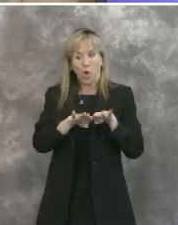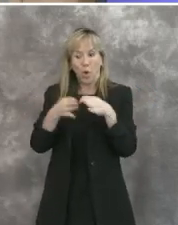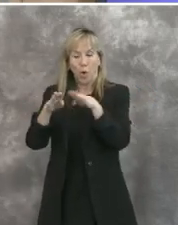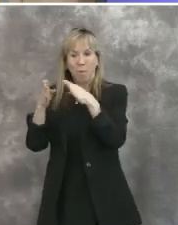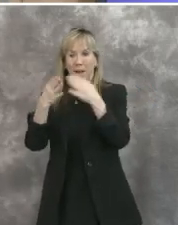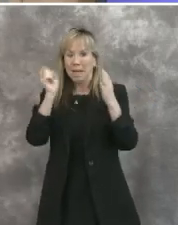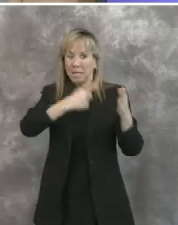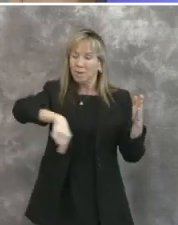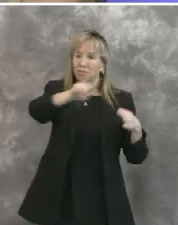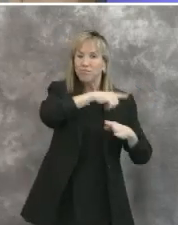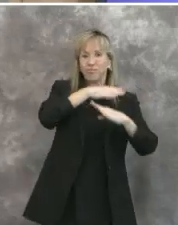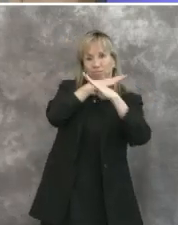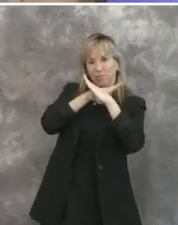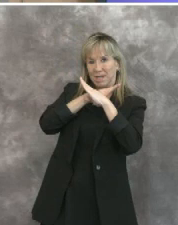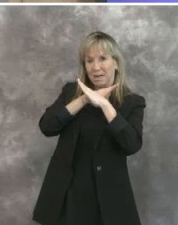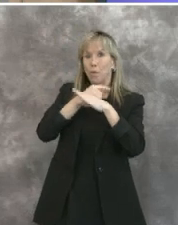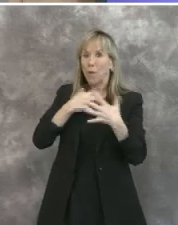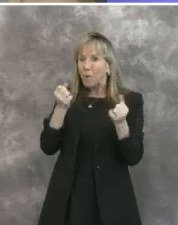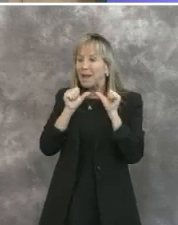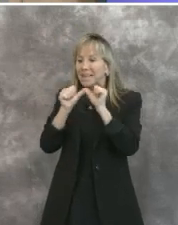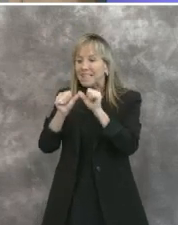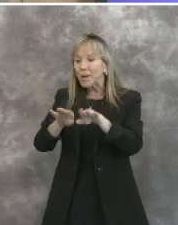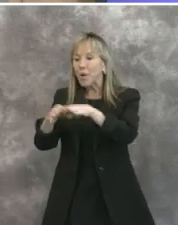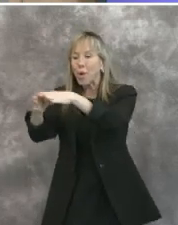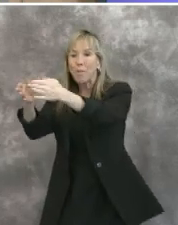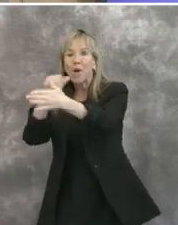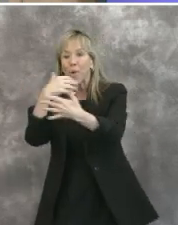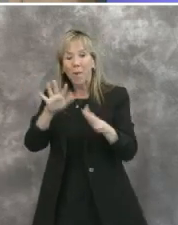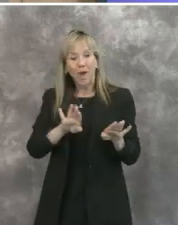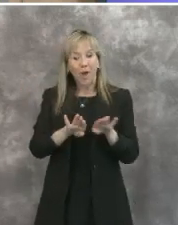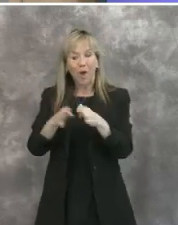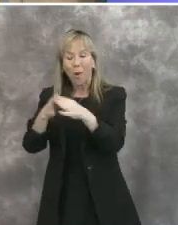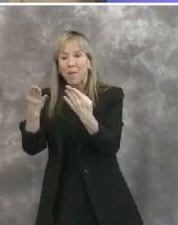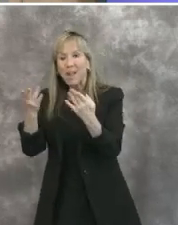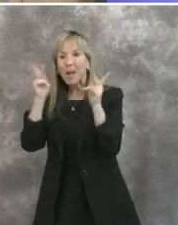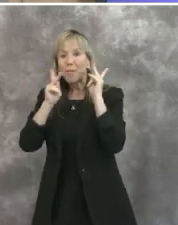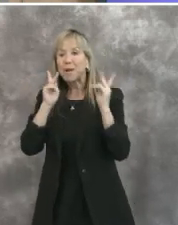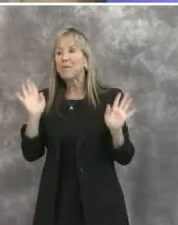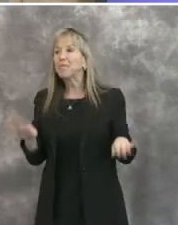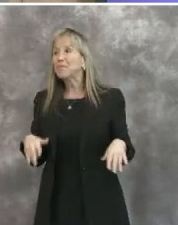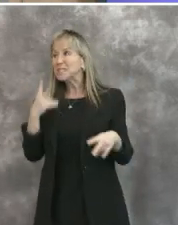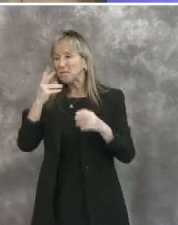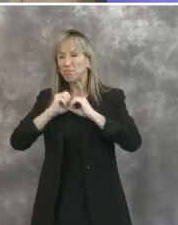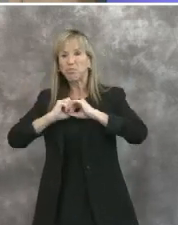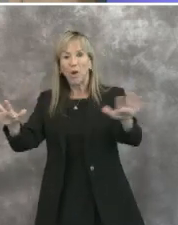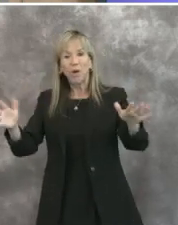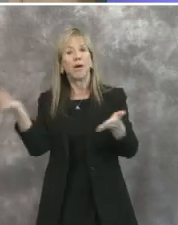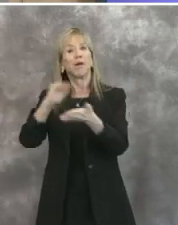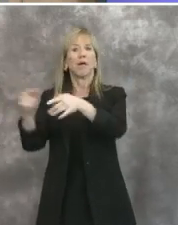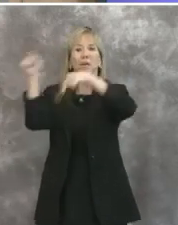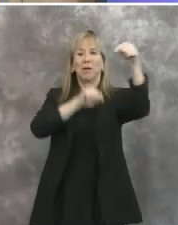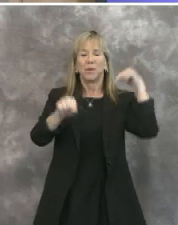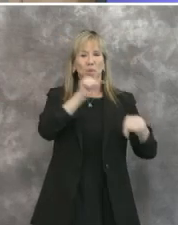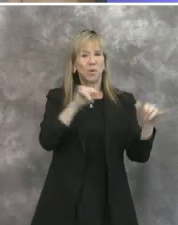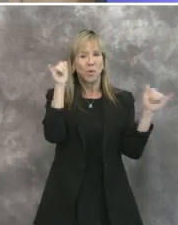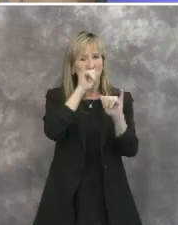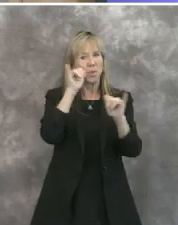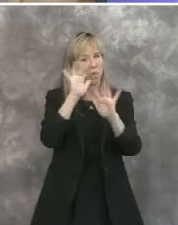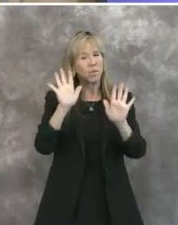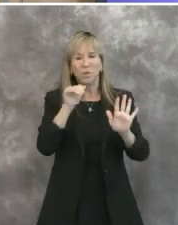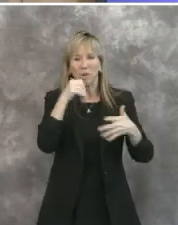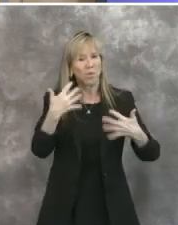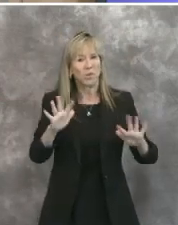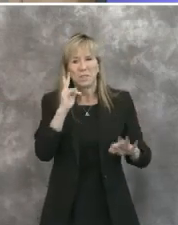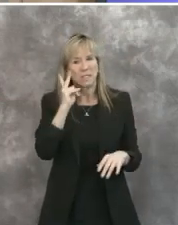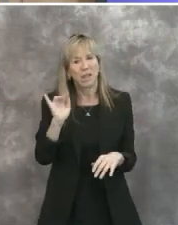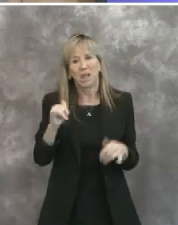thing, but we want to continue to move forward. We don't want to see outbreaks. We don't want to see tremendous spread that put us in a position of having to go